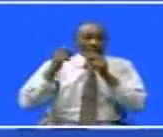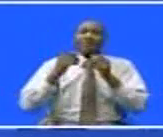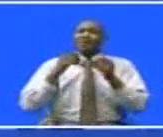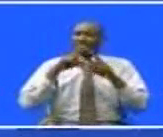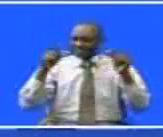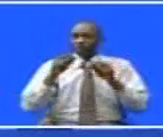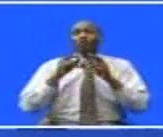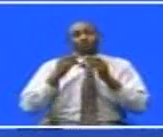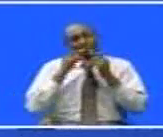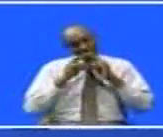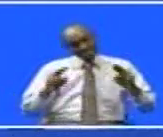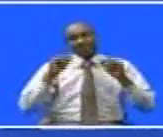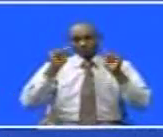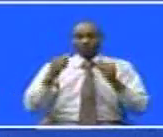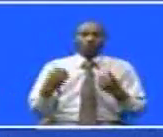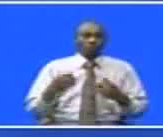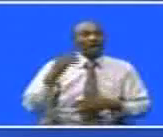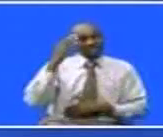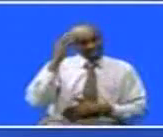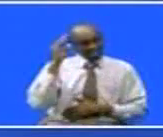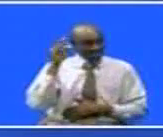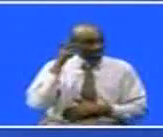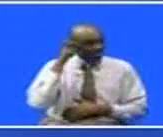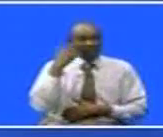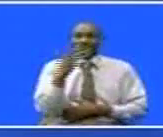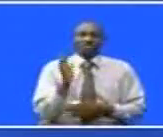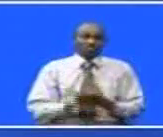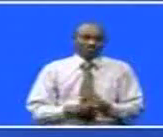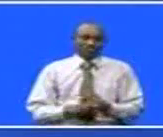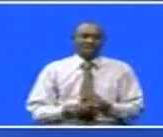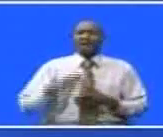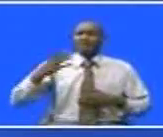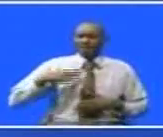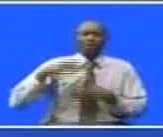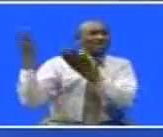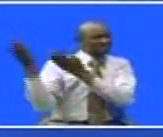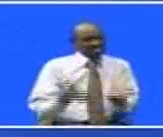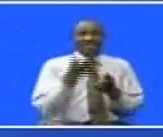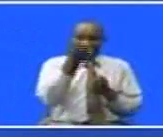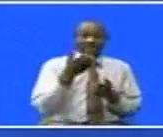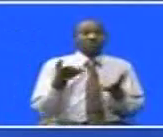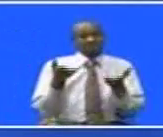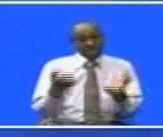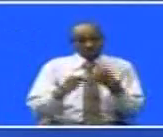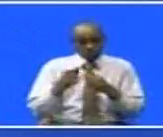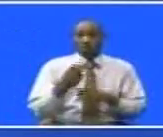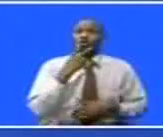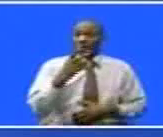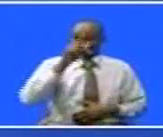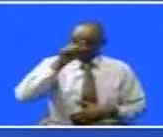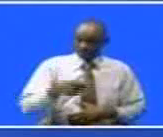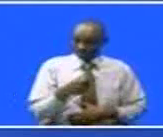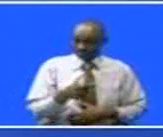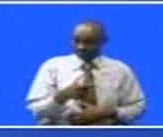peace resonates from the young generation. The numbers invited to the event are nearly